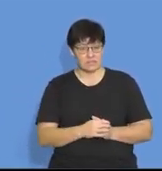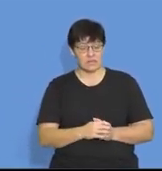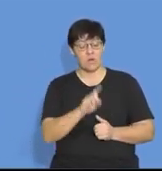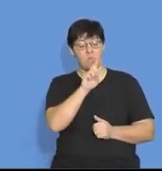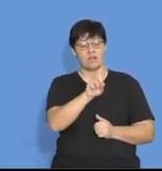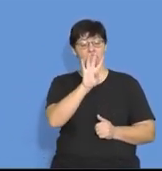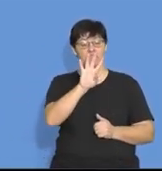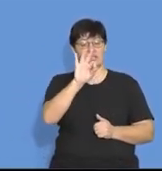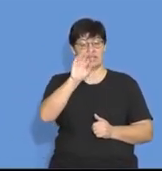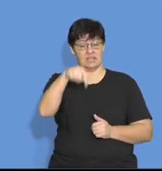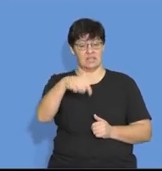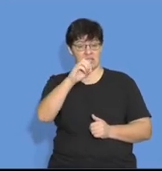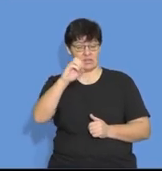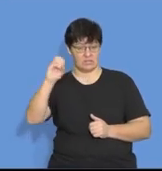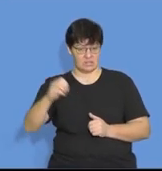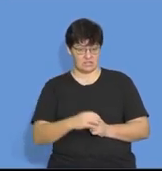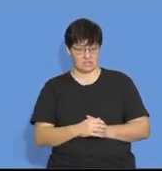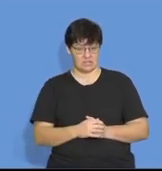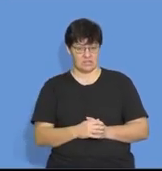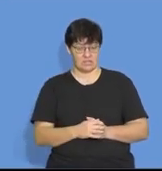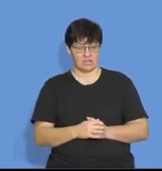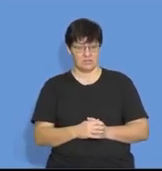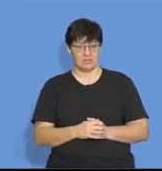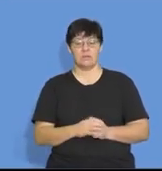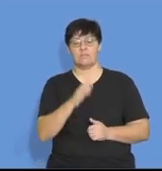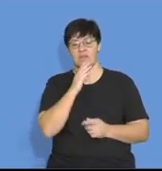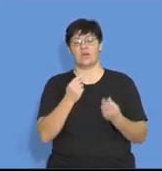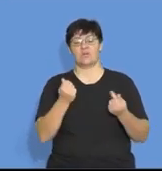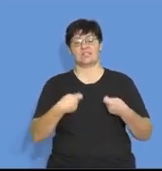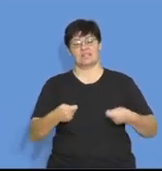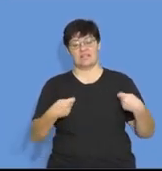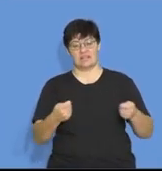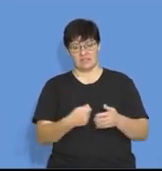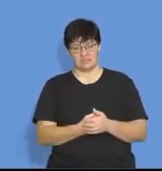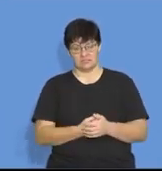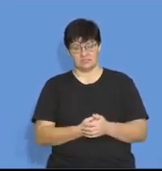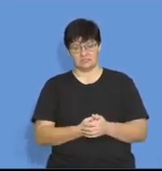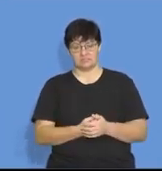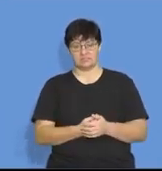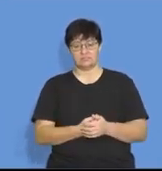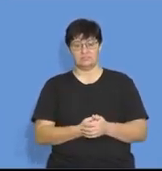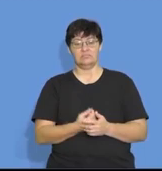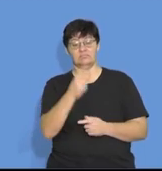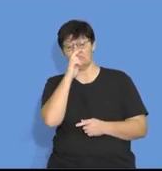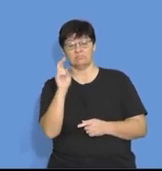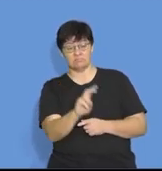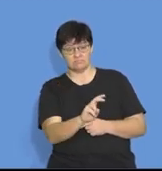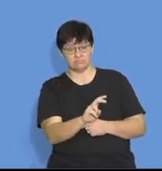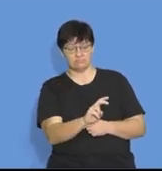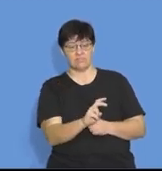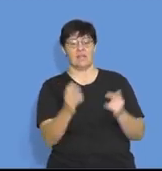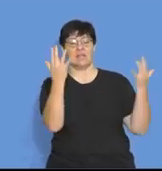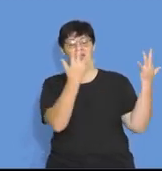143,000 Rand will be my cost of sales. And if I now look at it, there's my